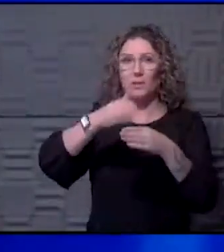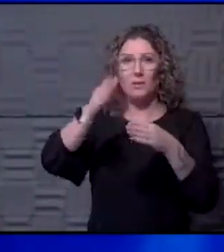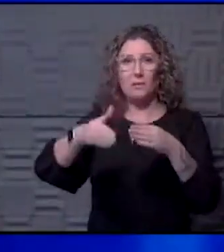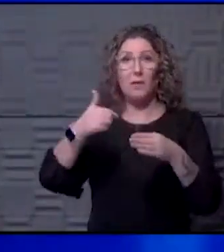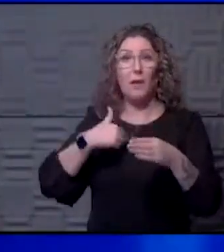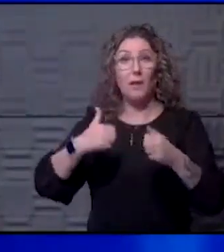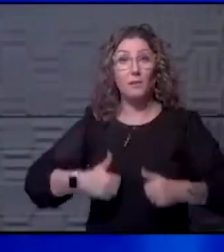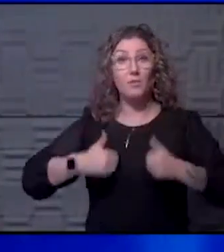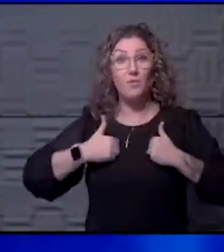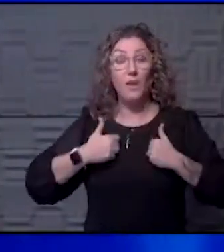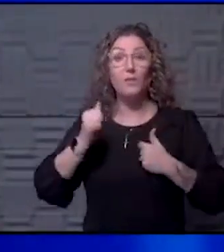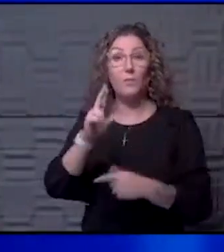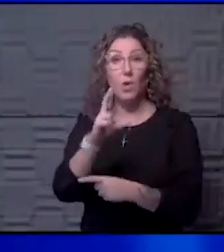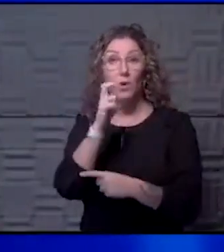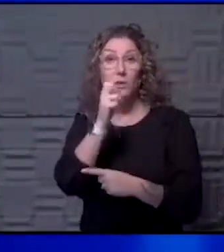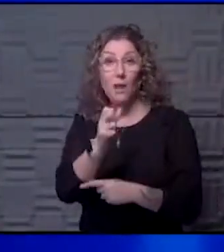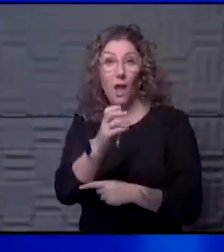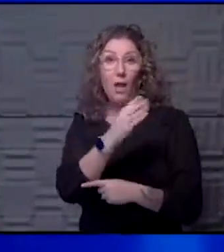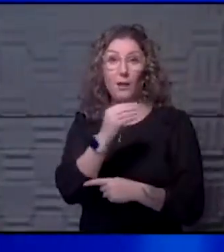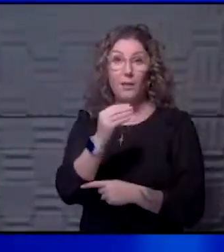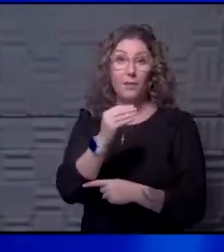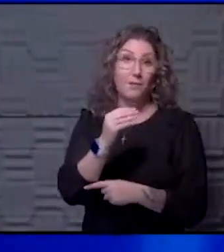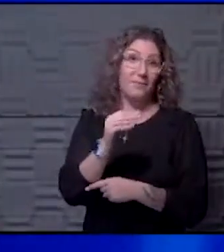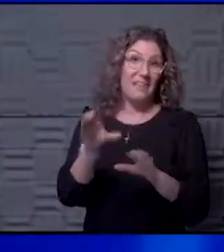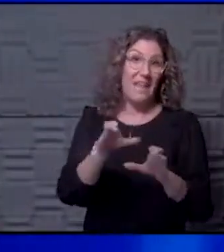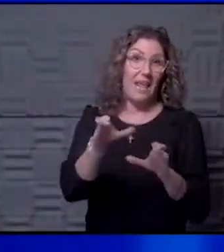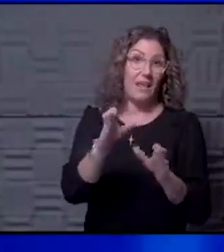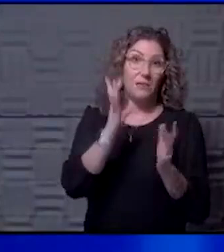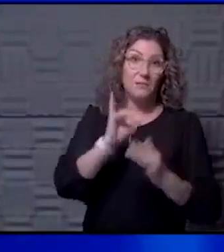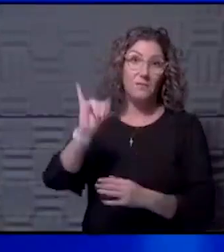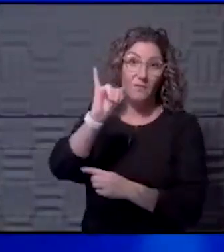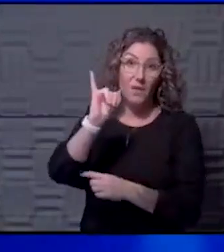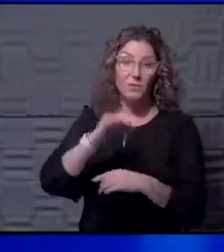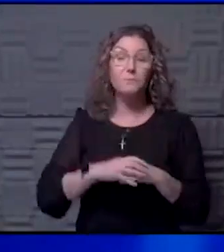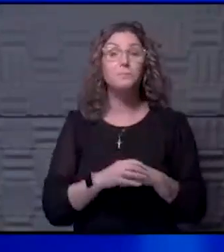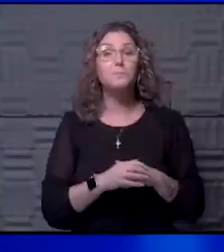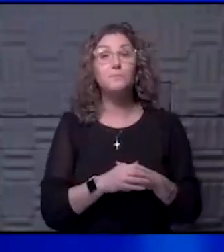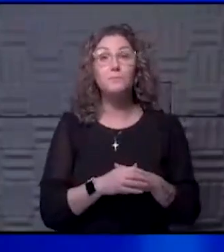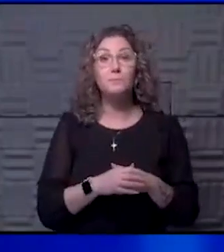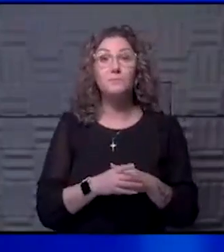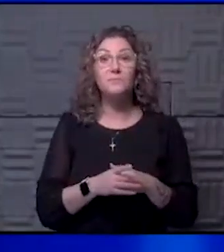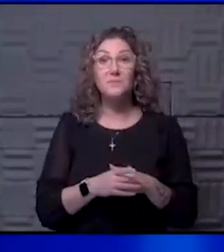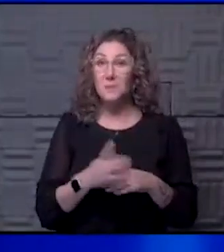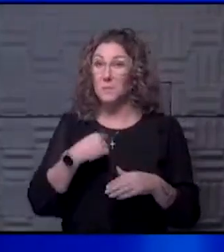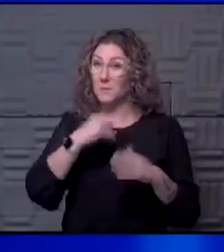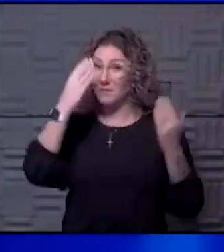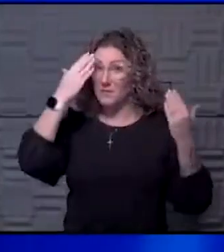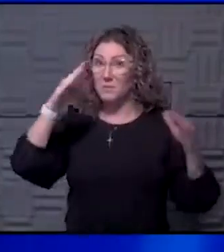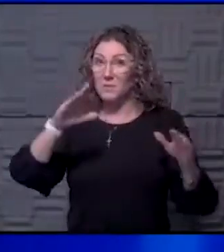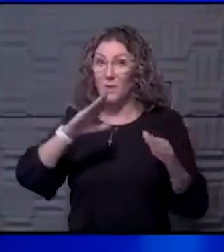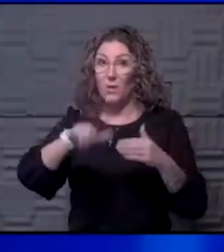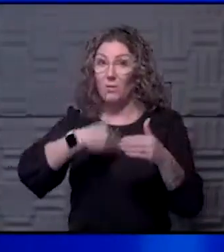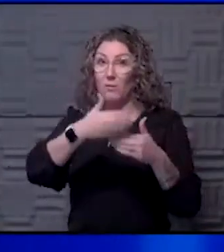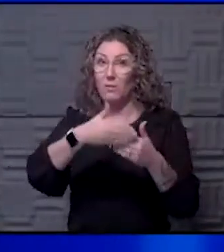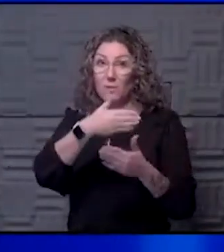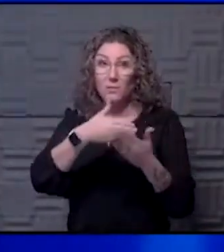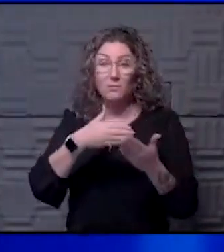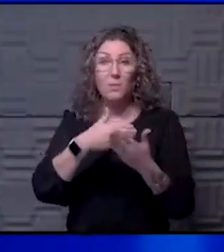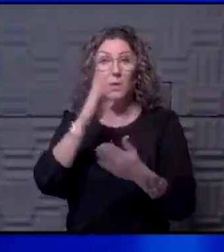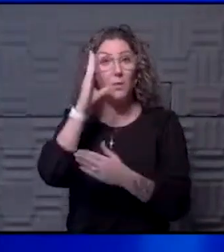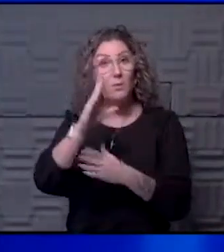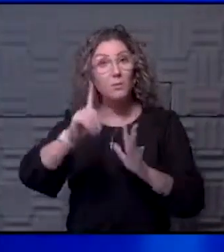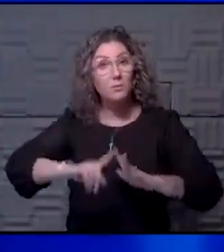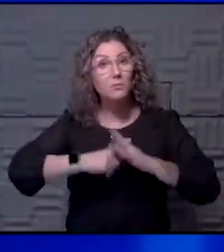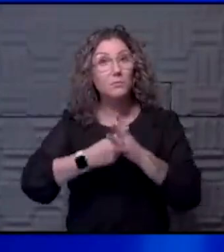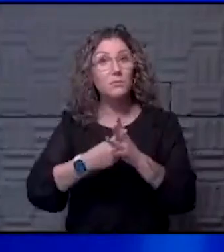I survive or do I not, an active infection. We don't know when that next phase will start. It is labeled